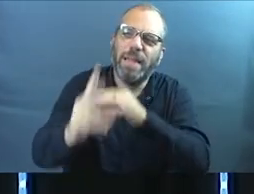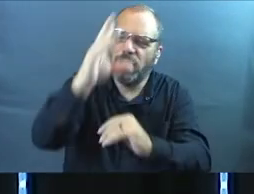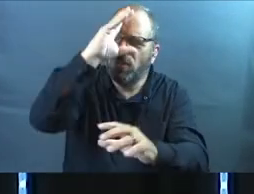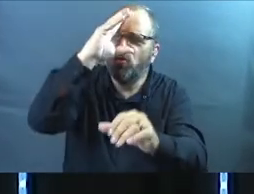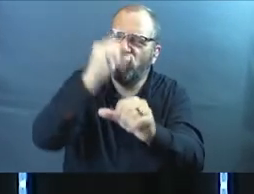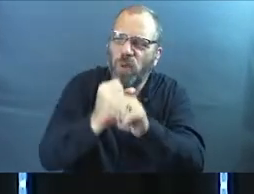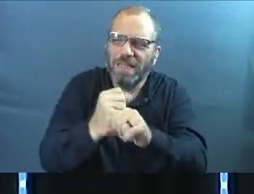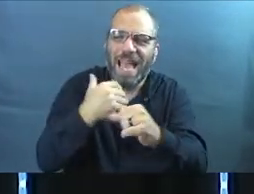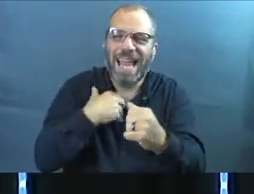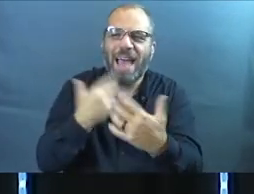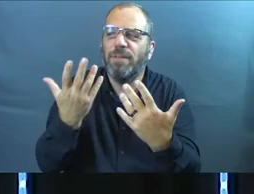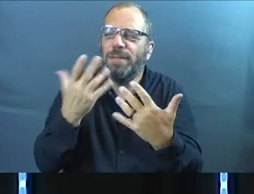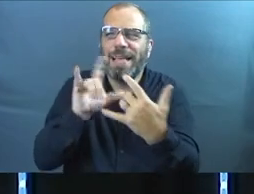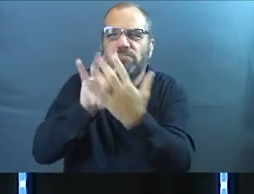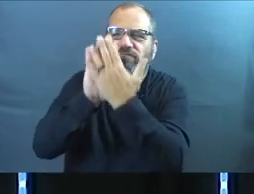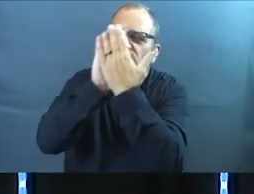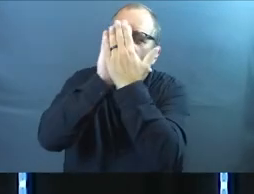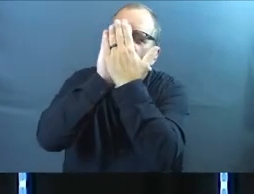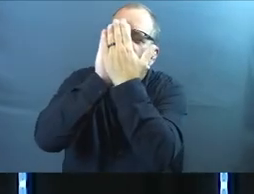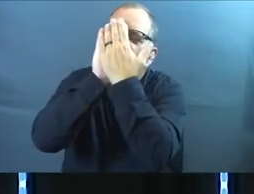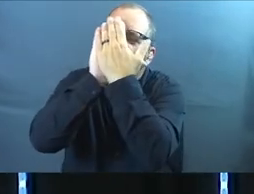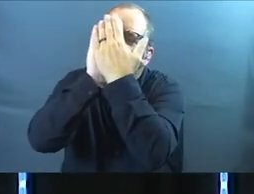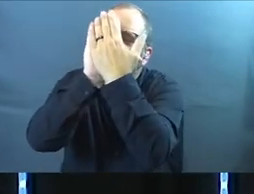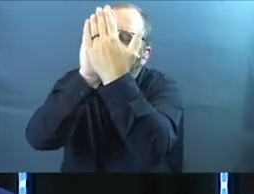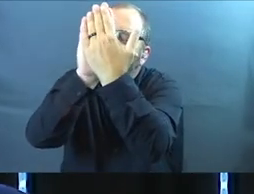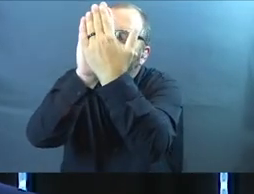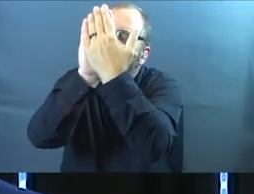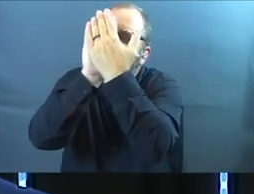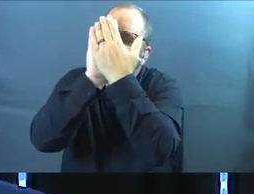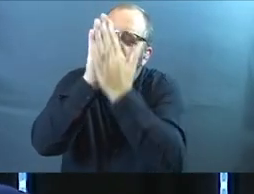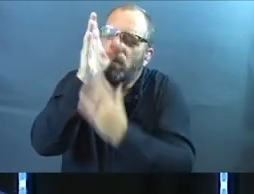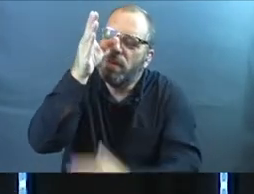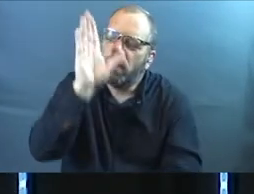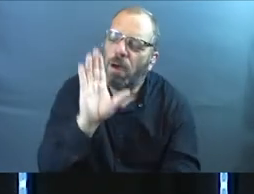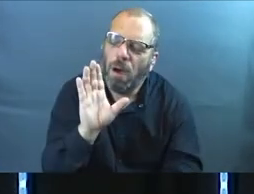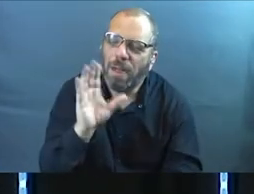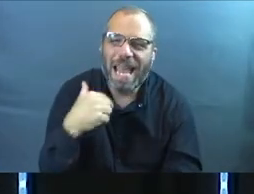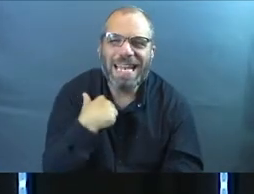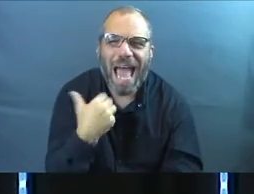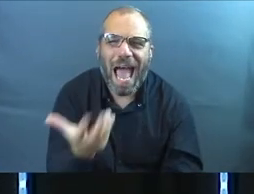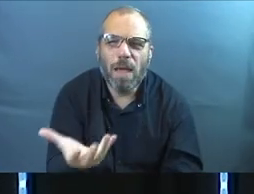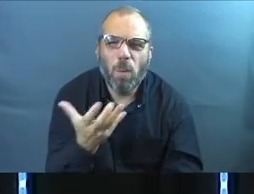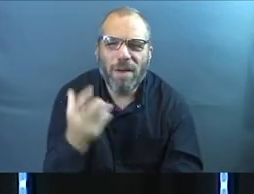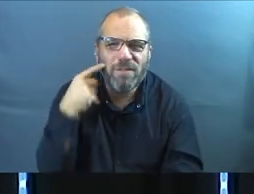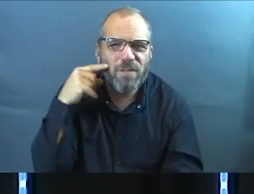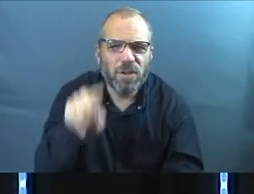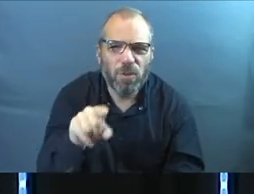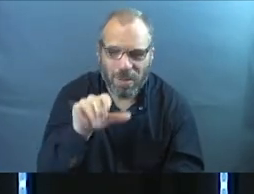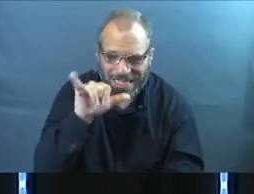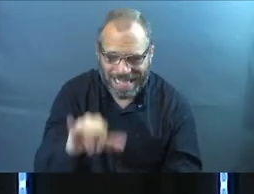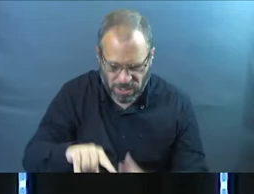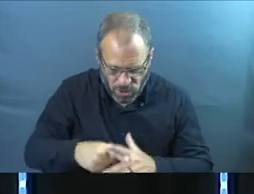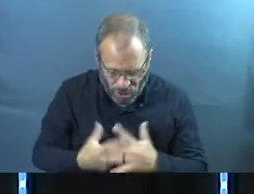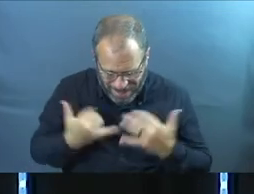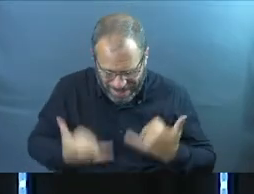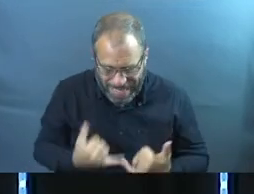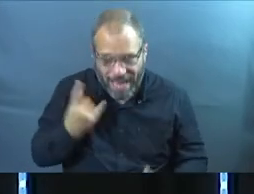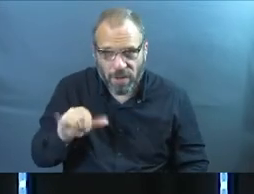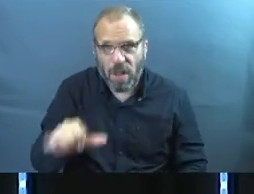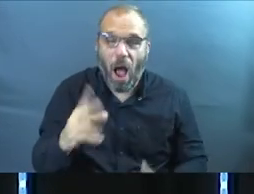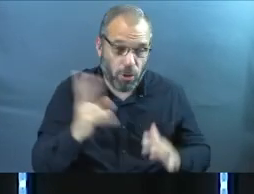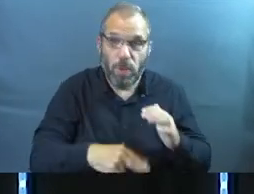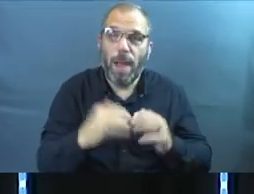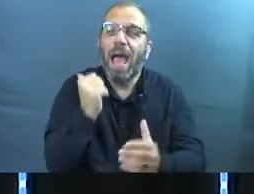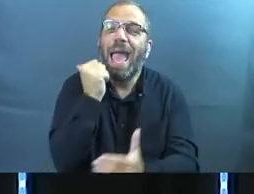trust him and you can have intimacy with him. And I want you to have that because, guys, that is eternal life now. Like, you read